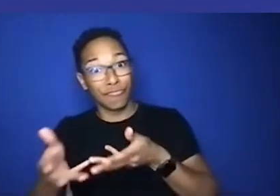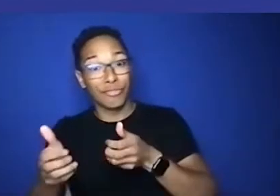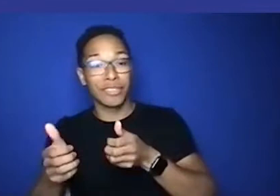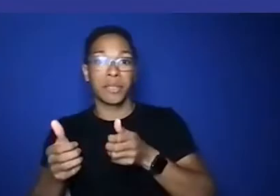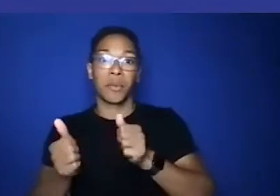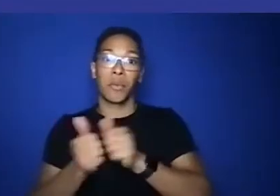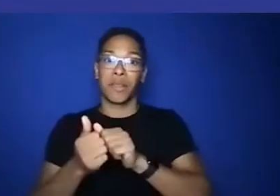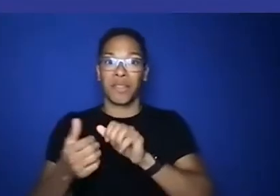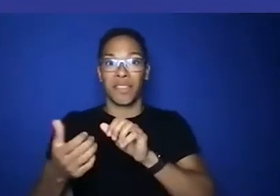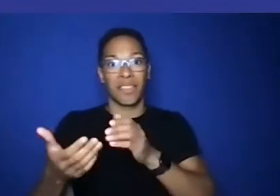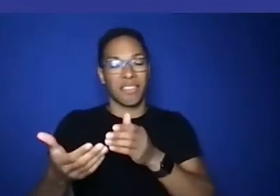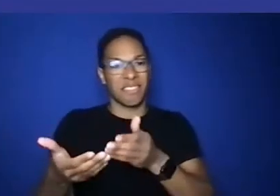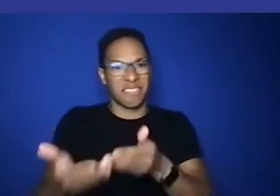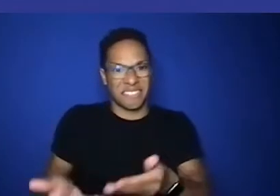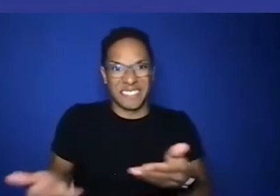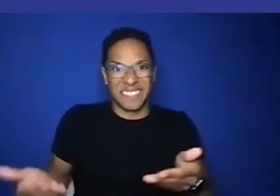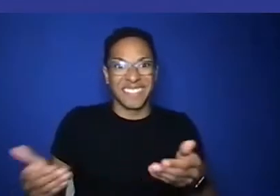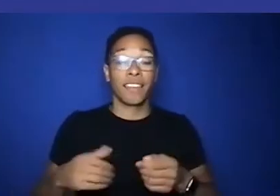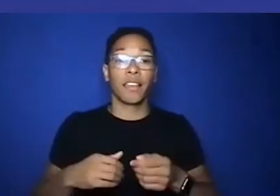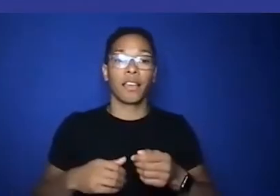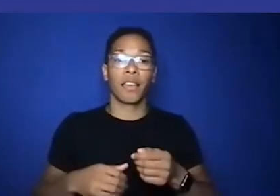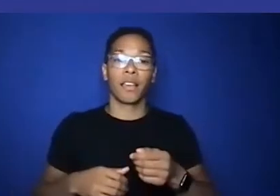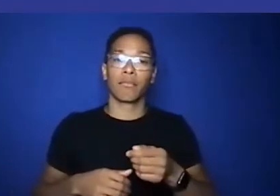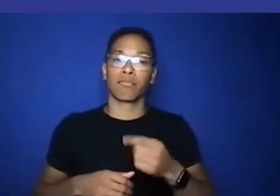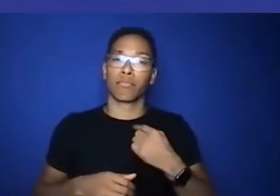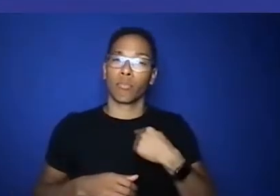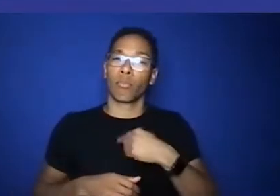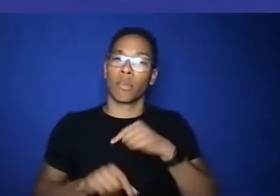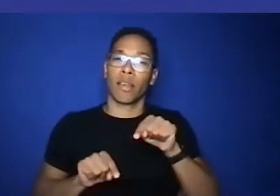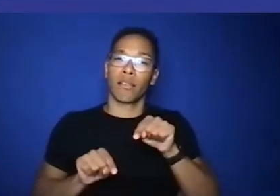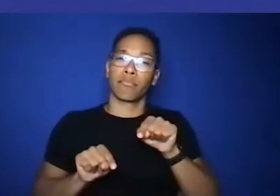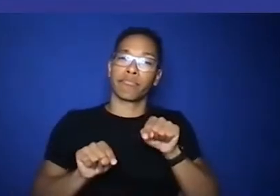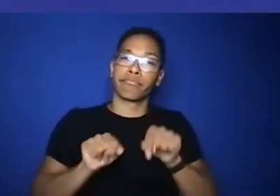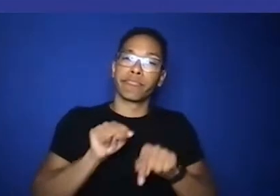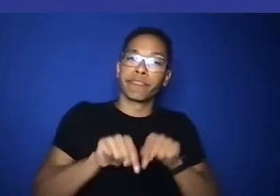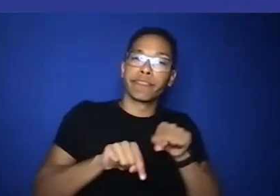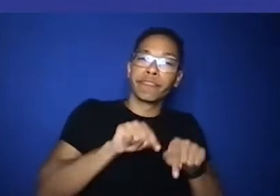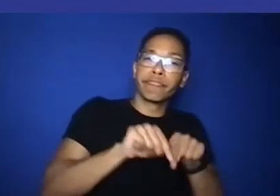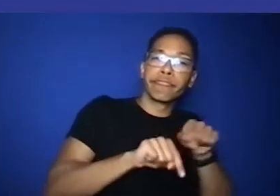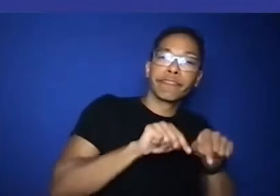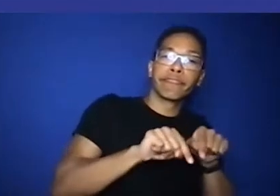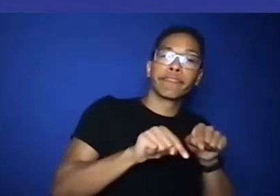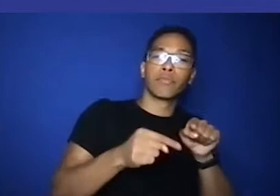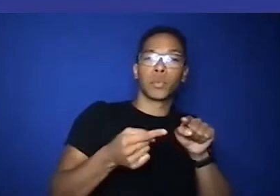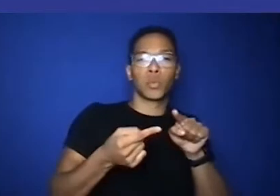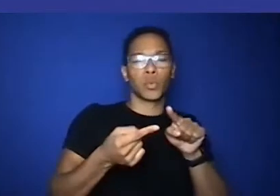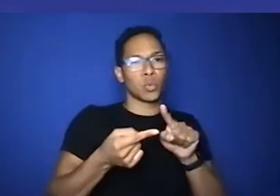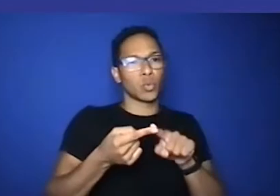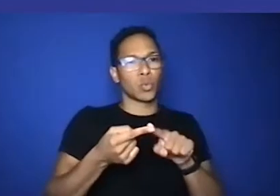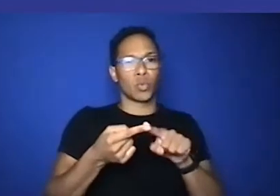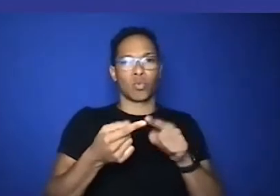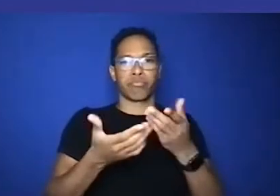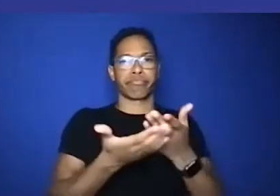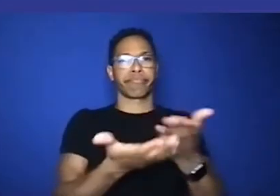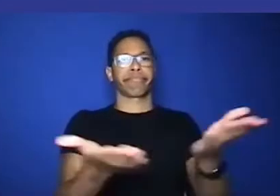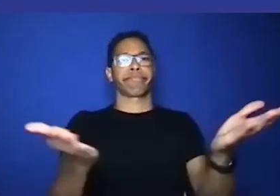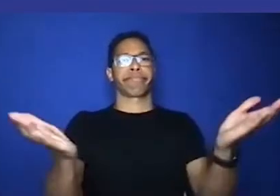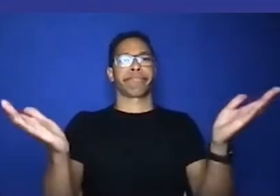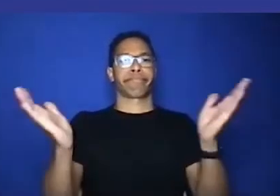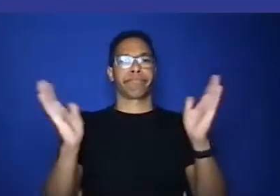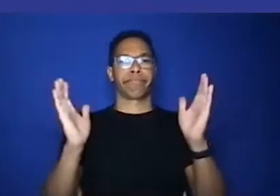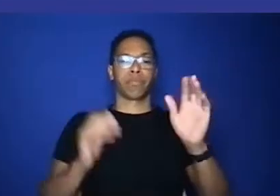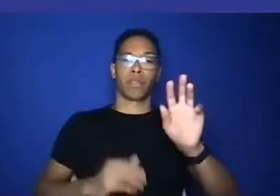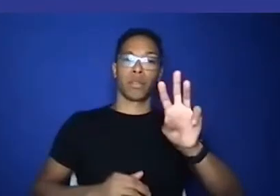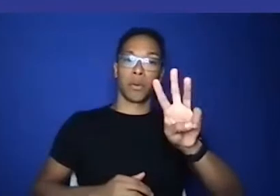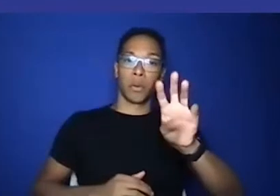relations there, we kind of tracked back to the hall of the Woodland Indians, and